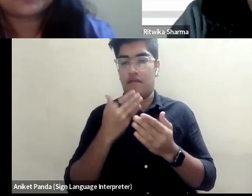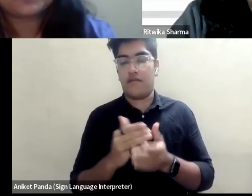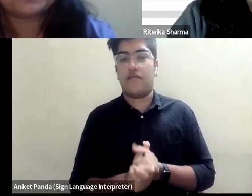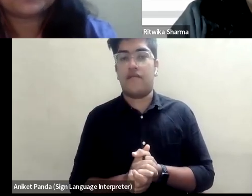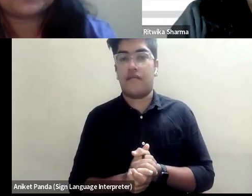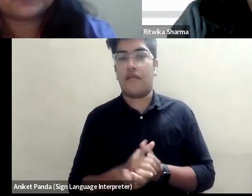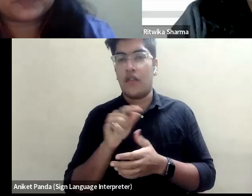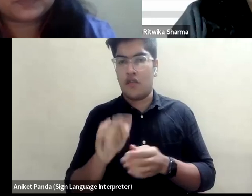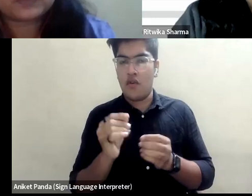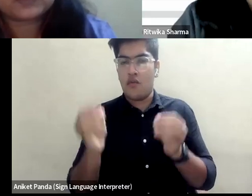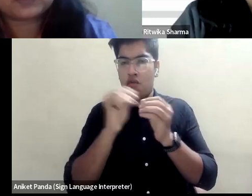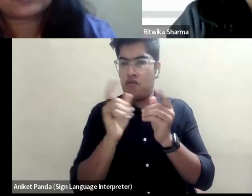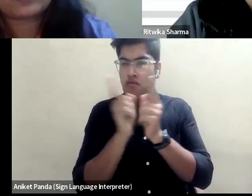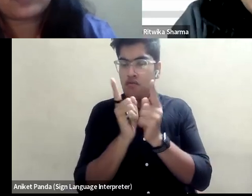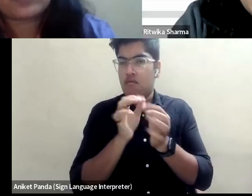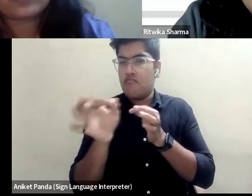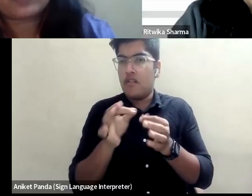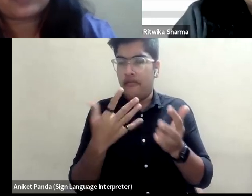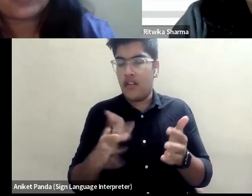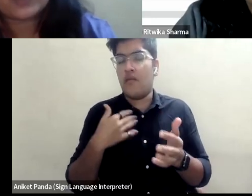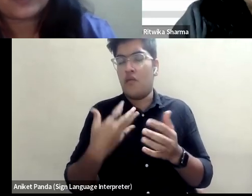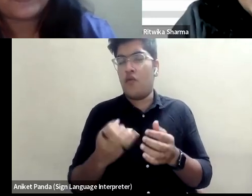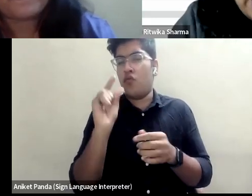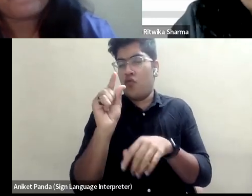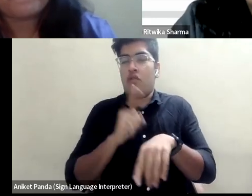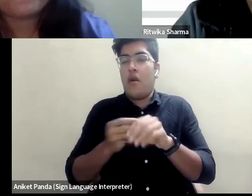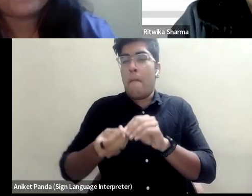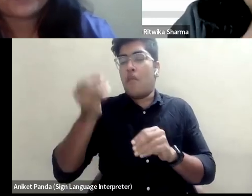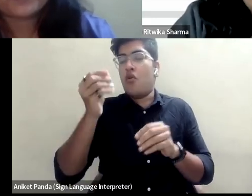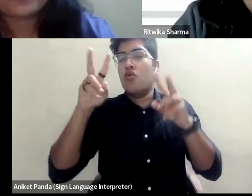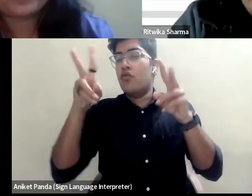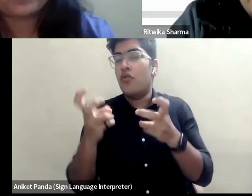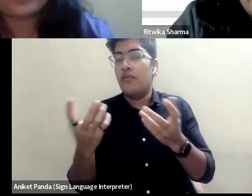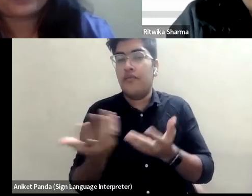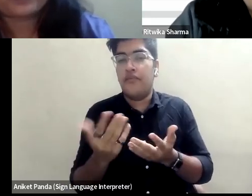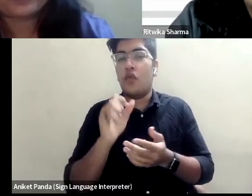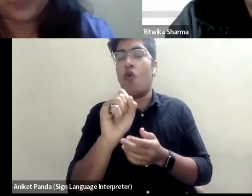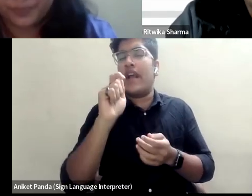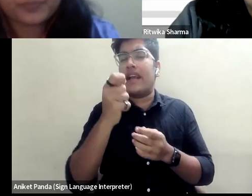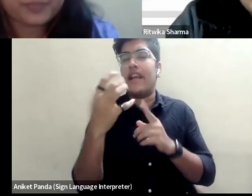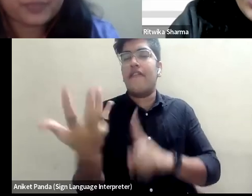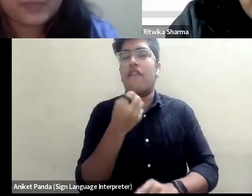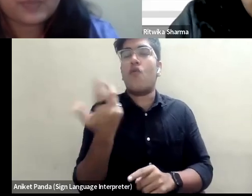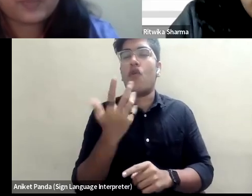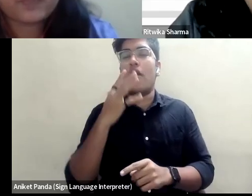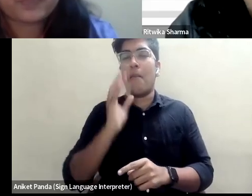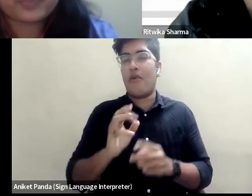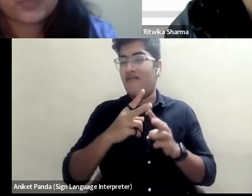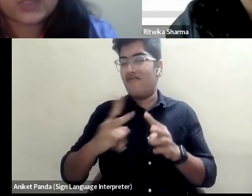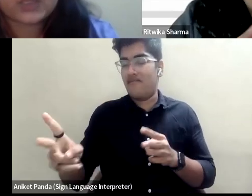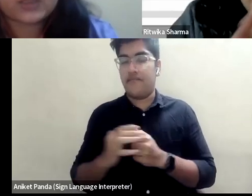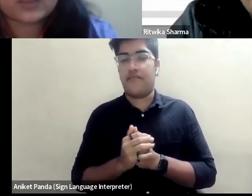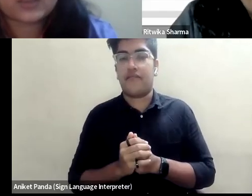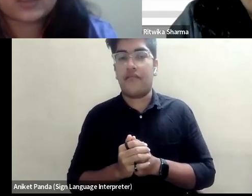touched upon this already, but I would like you to spend some more time to just take us through your key findings. And in doing that, I think it'd be